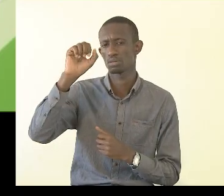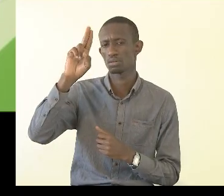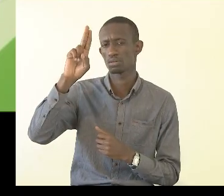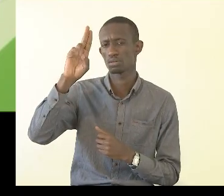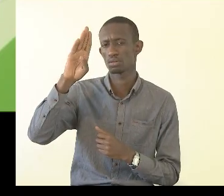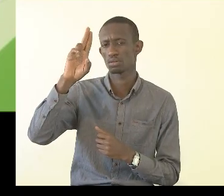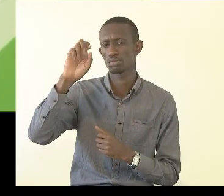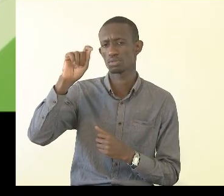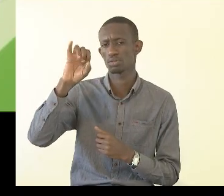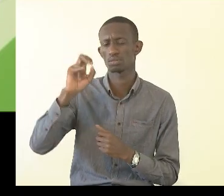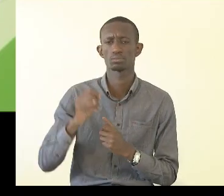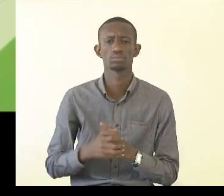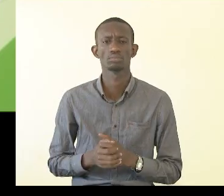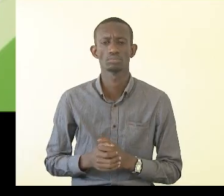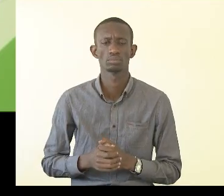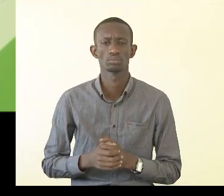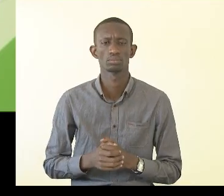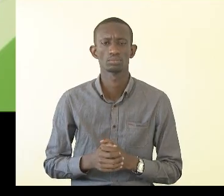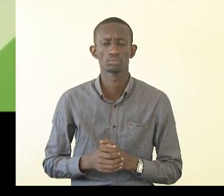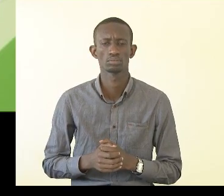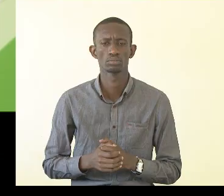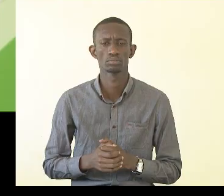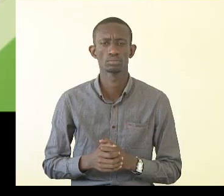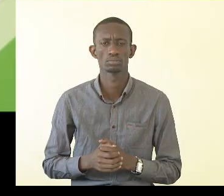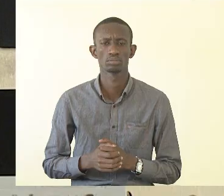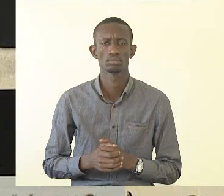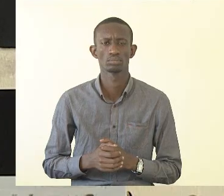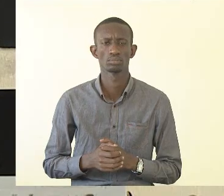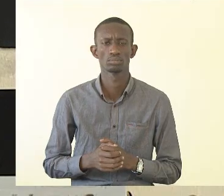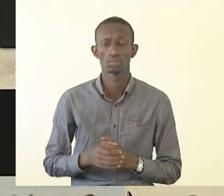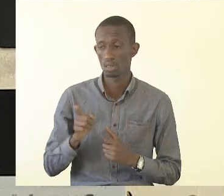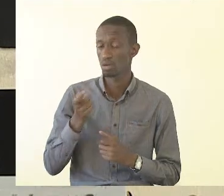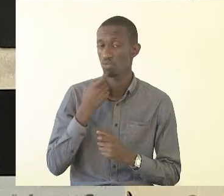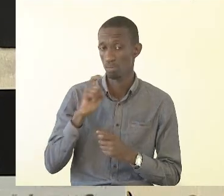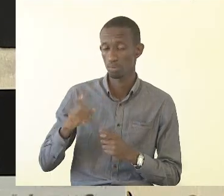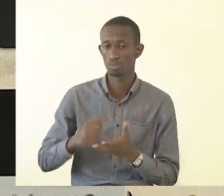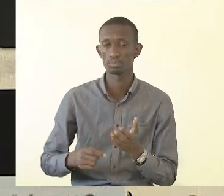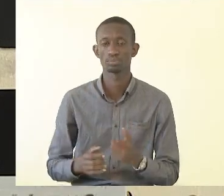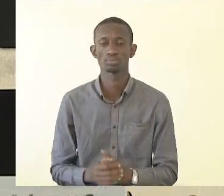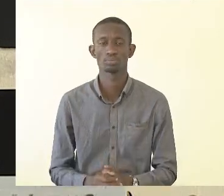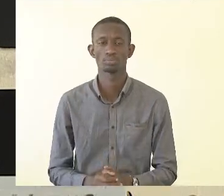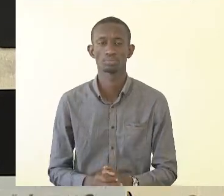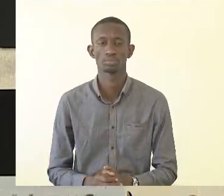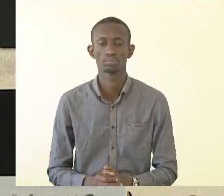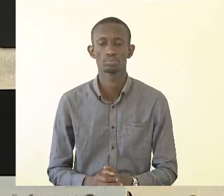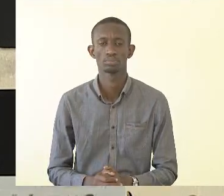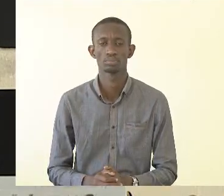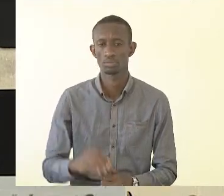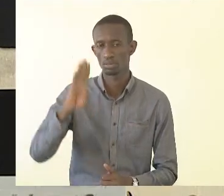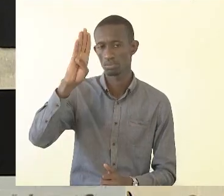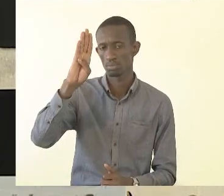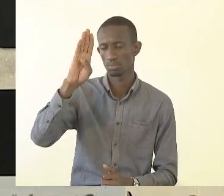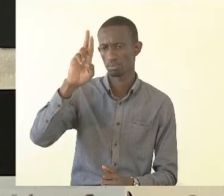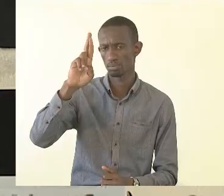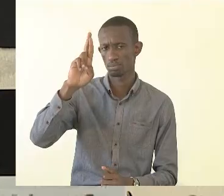bromine. So the bromine has to be substituted. So this has to be, this is the formula